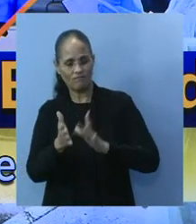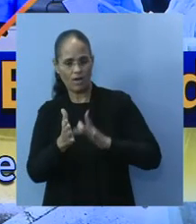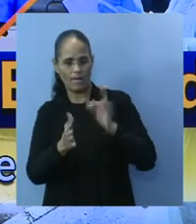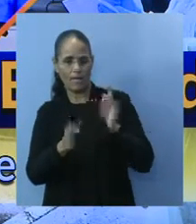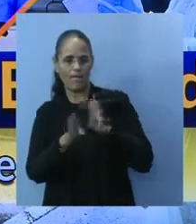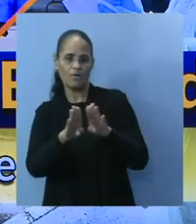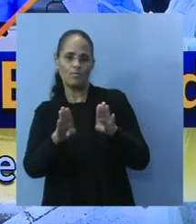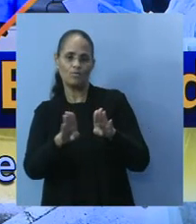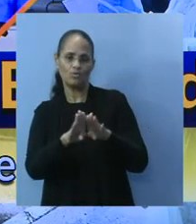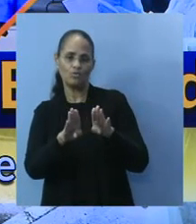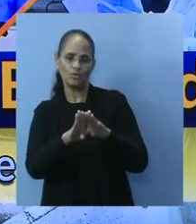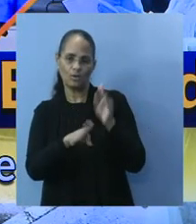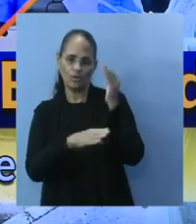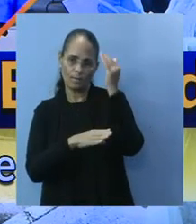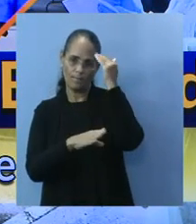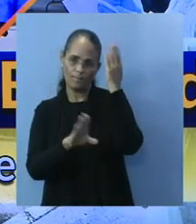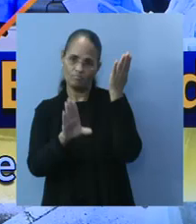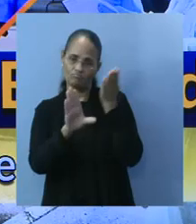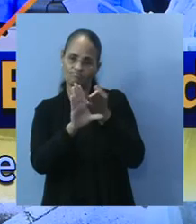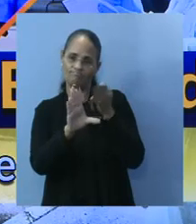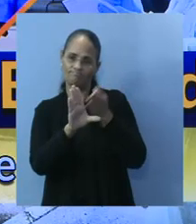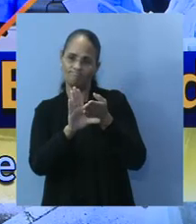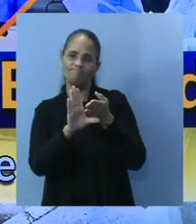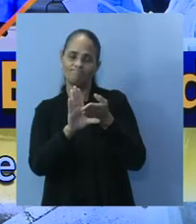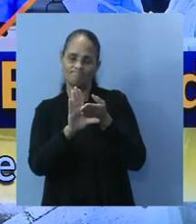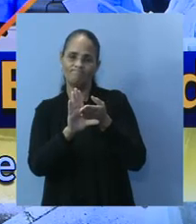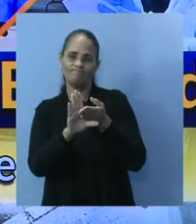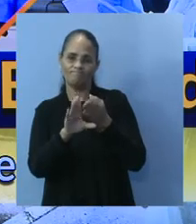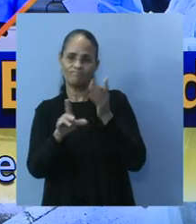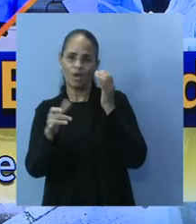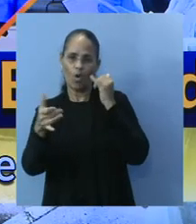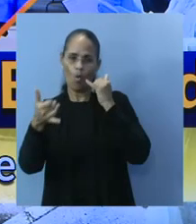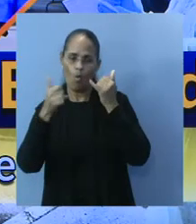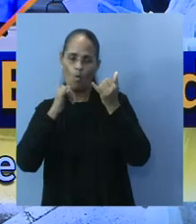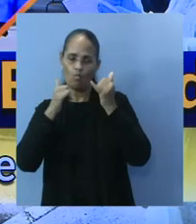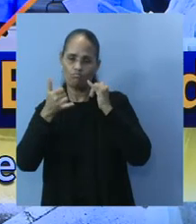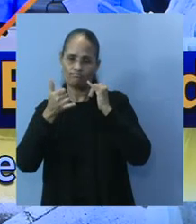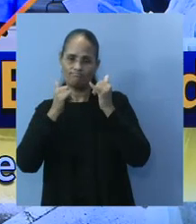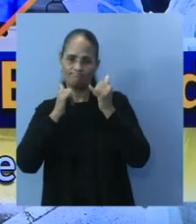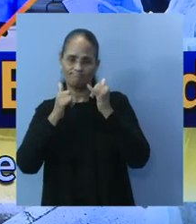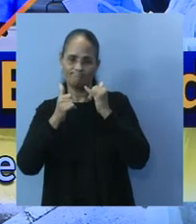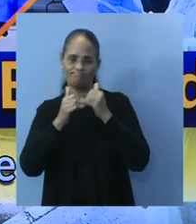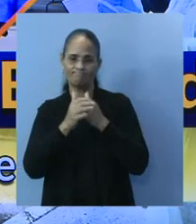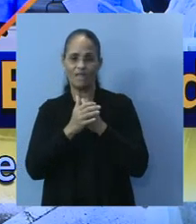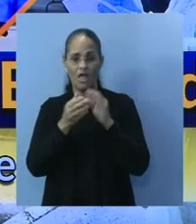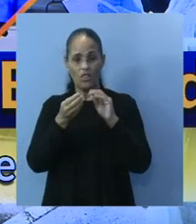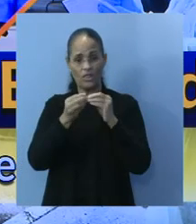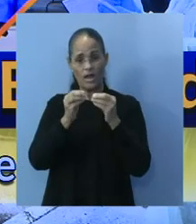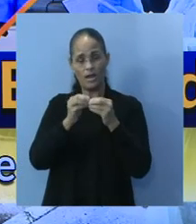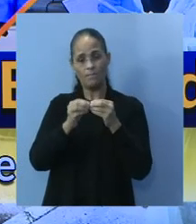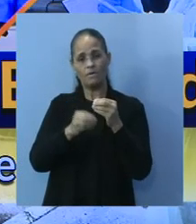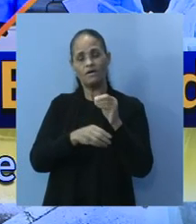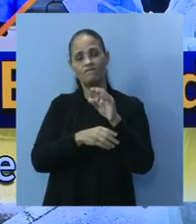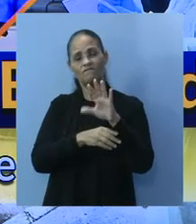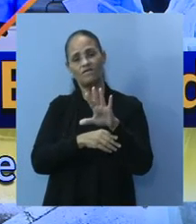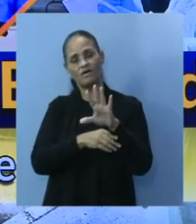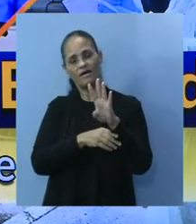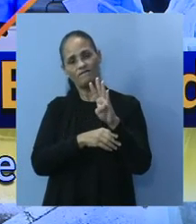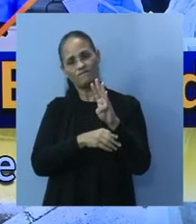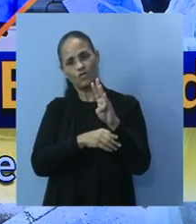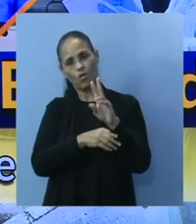Bermuda Psychological Association hotline and the Emotional Wellbeing hotline. The number is